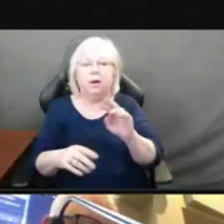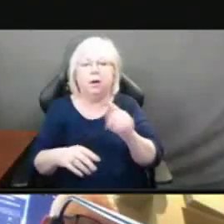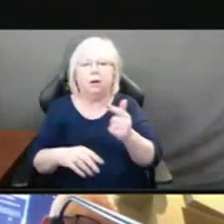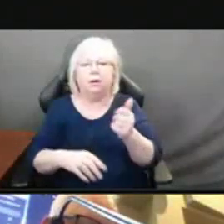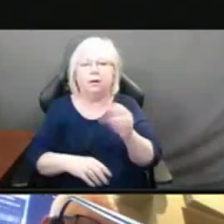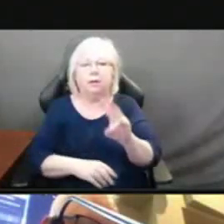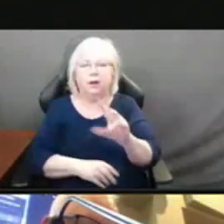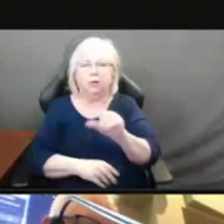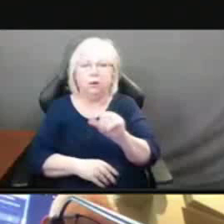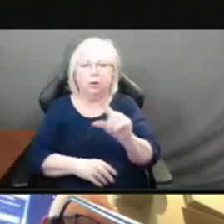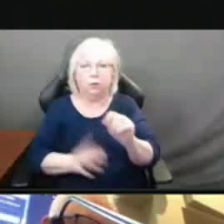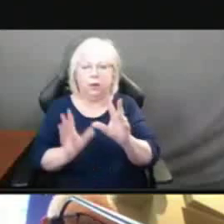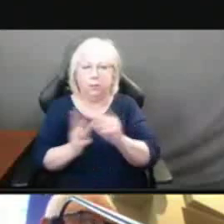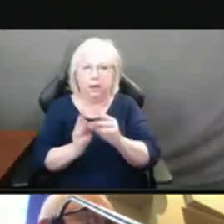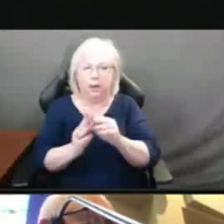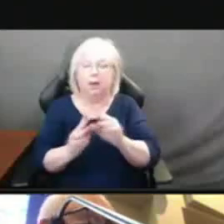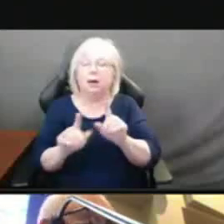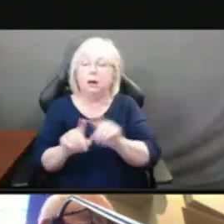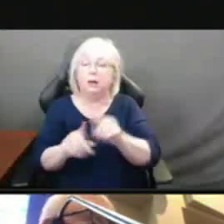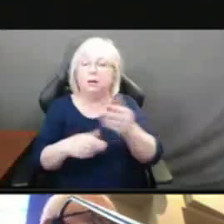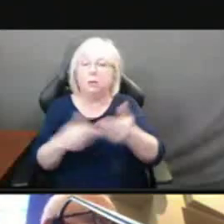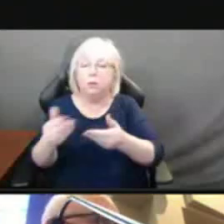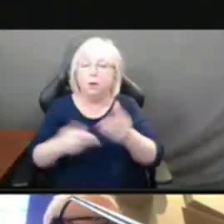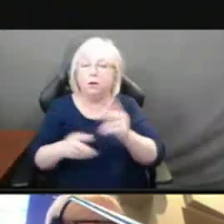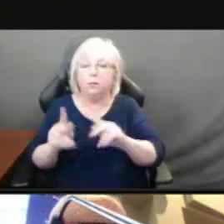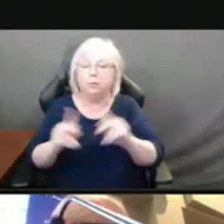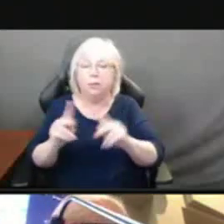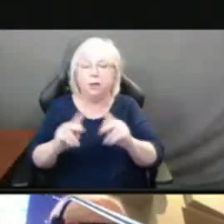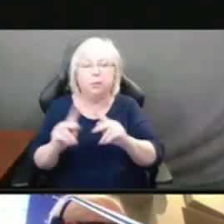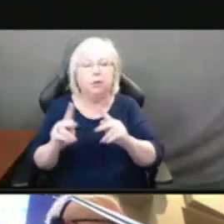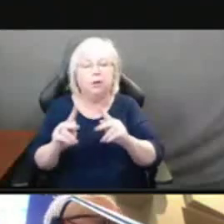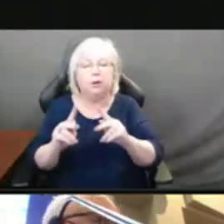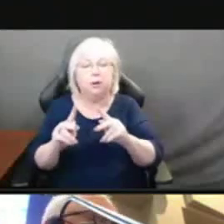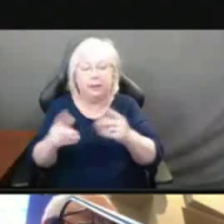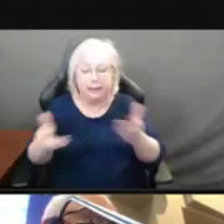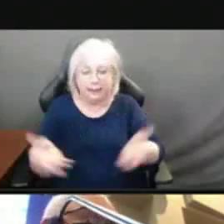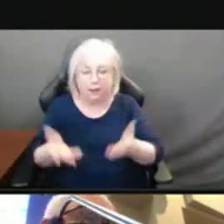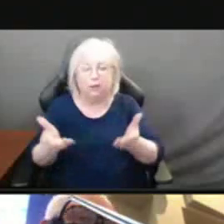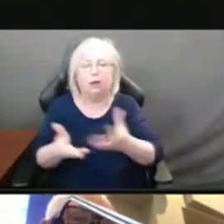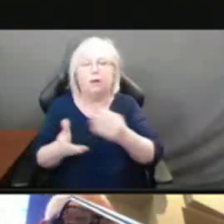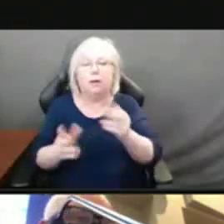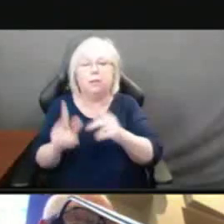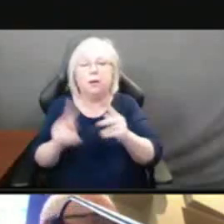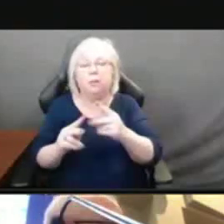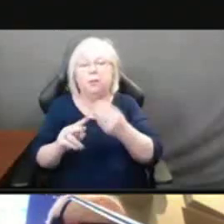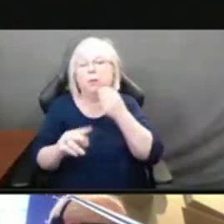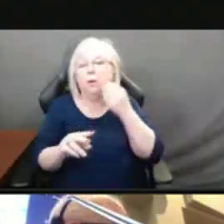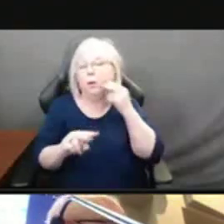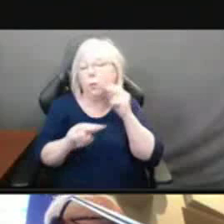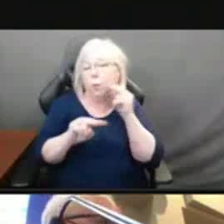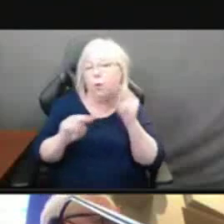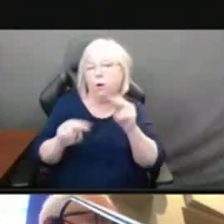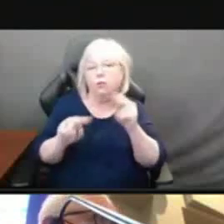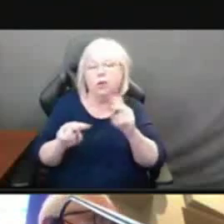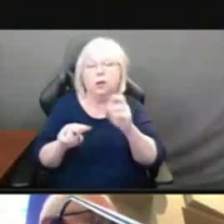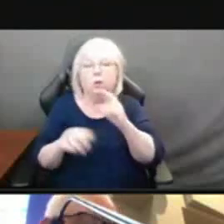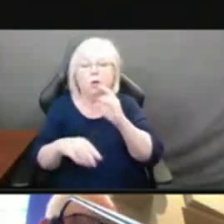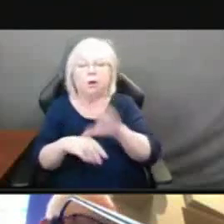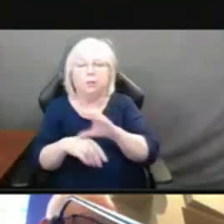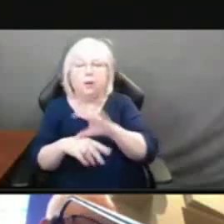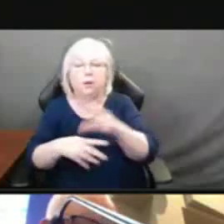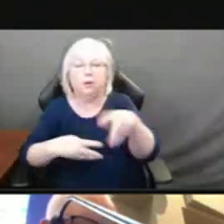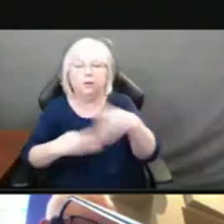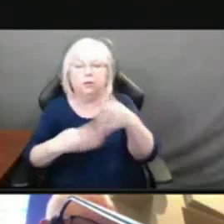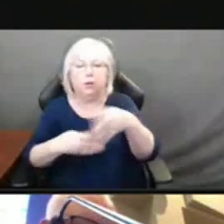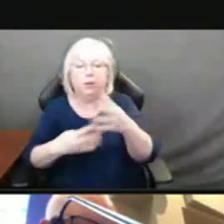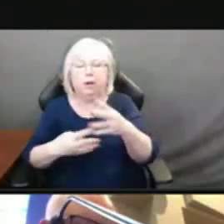also like to welcome those in attendance as well as those that are watching online at home or streaming. Madam Clerk, if you would, please